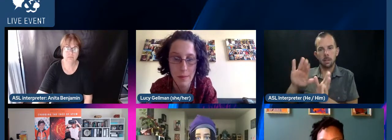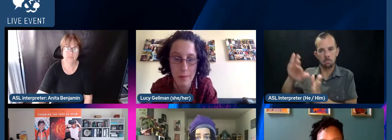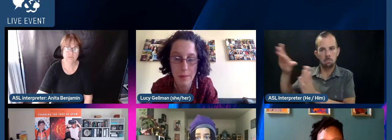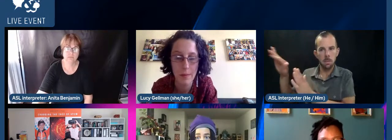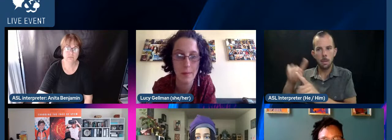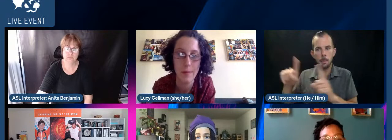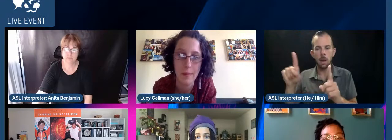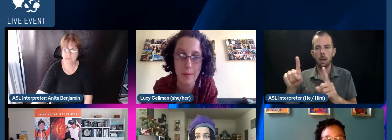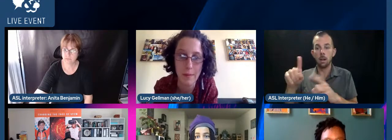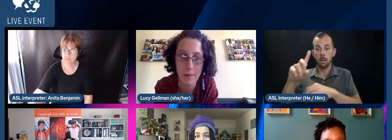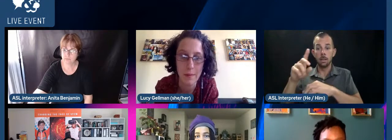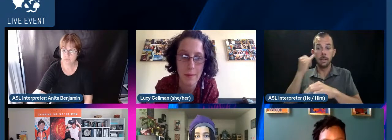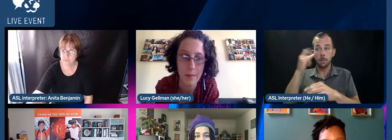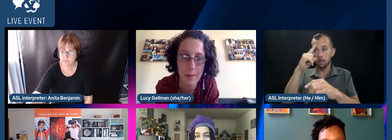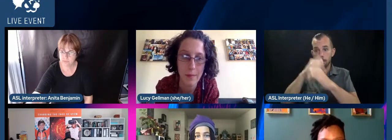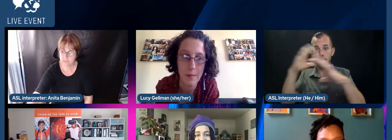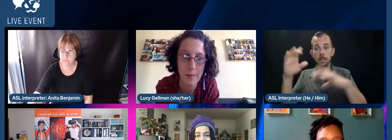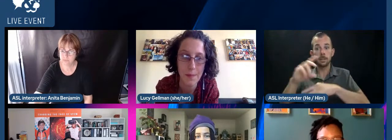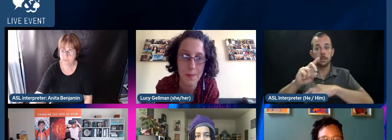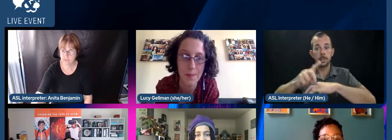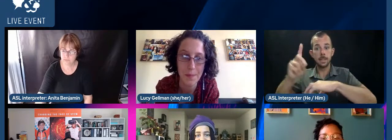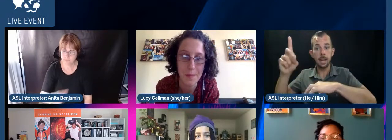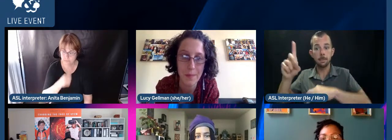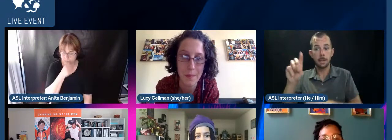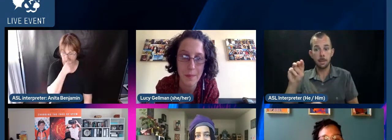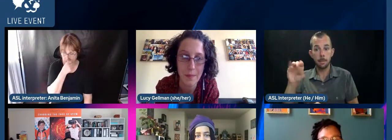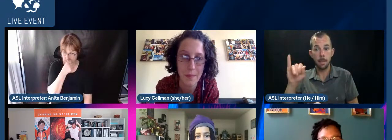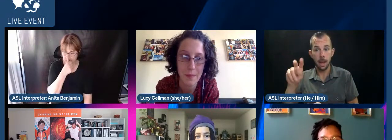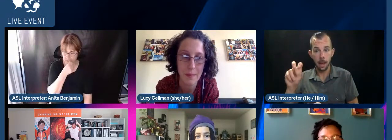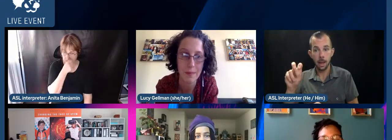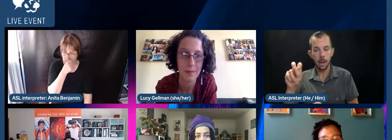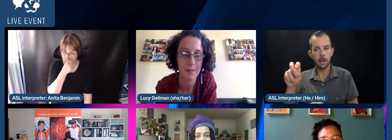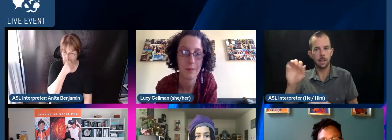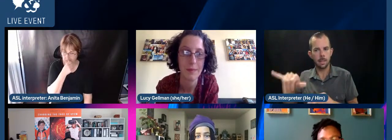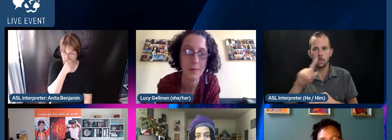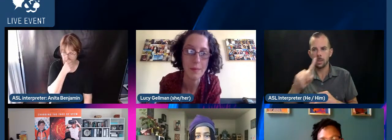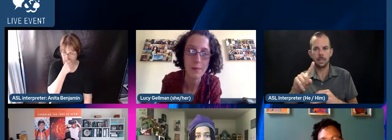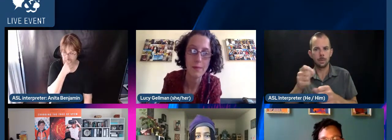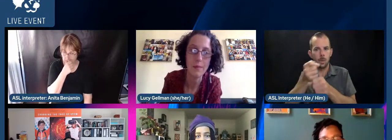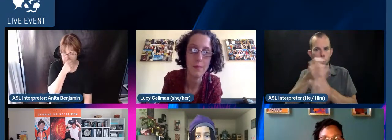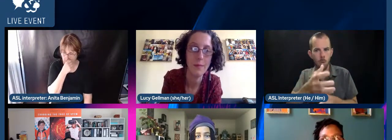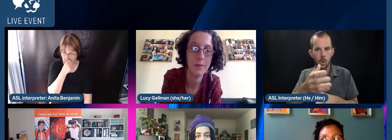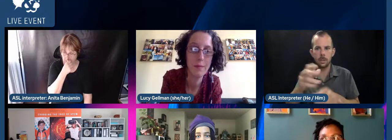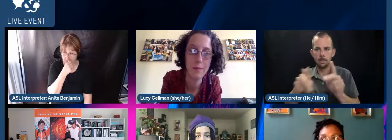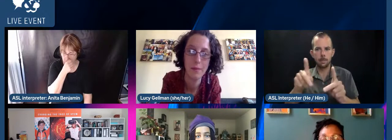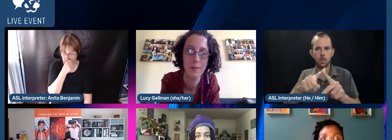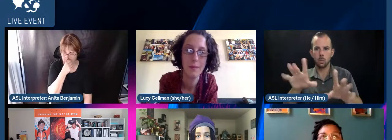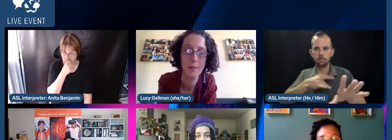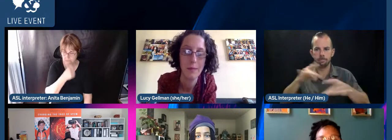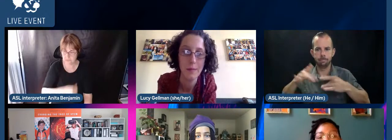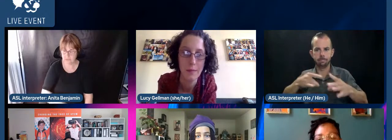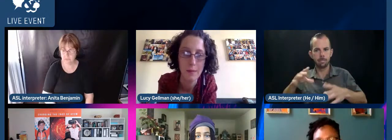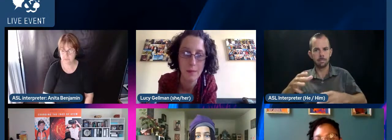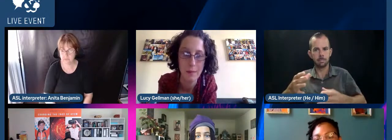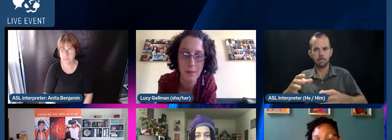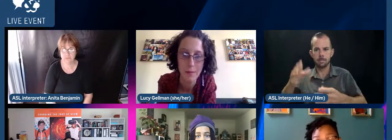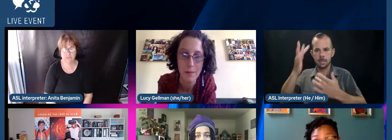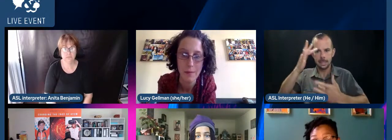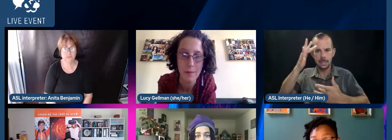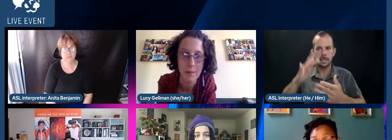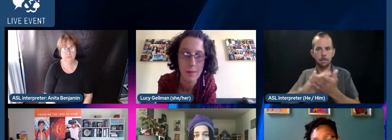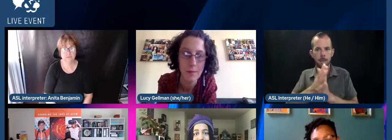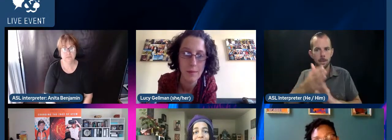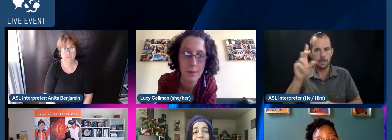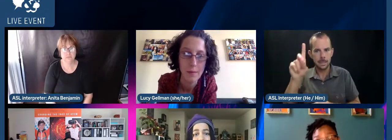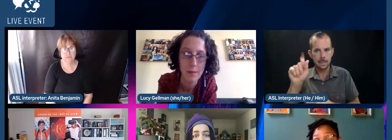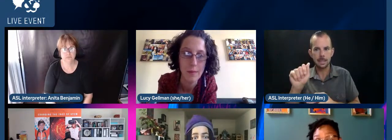are disabling conditions that disable Black people, right? So like for me, like I can't say that like that's the thing that concerns me, even